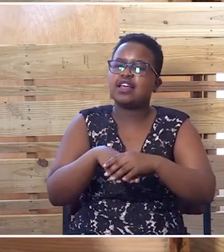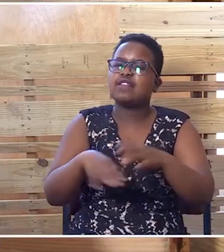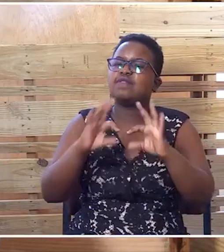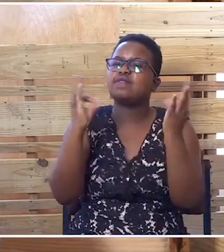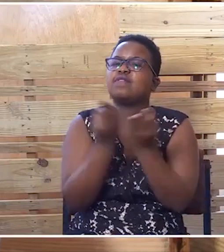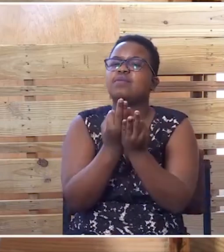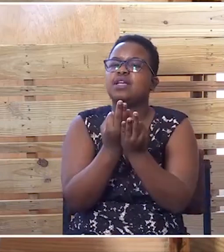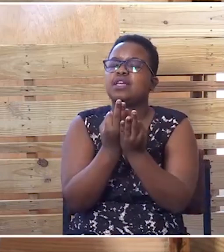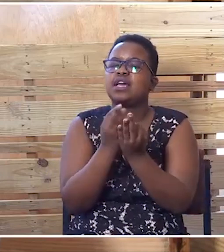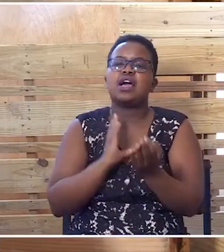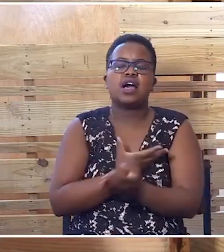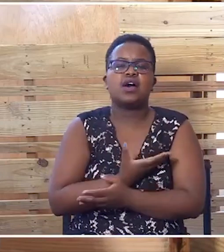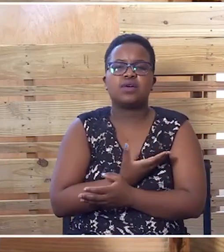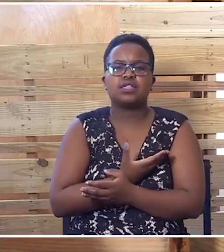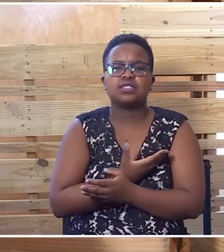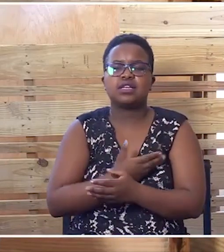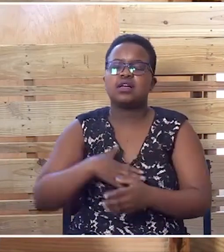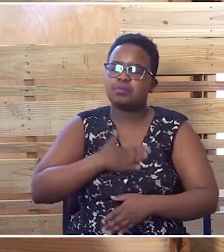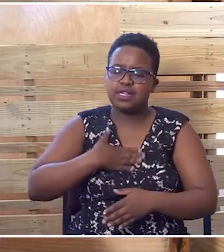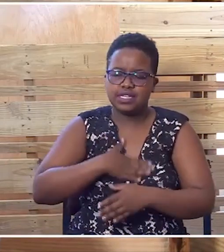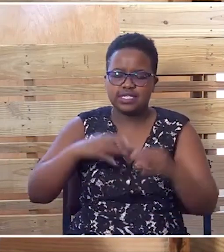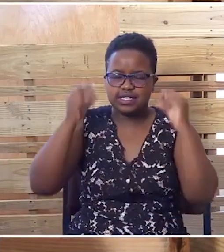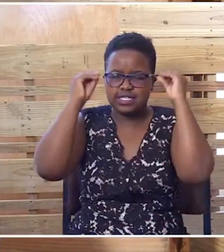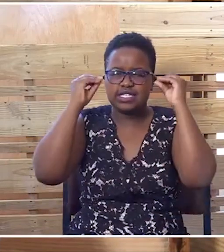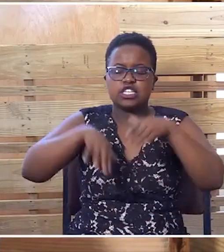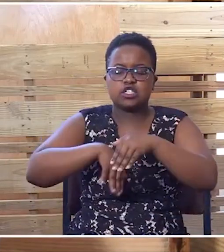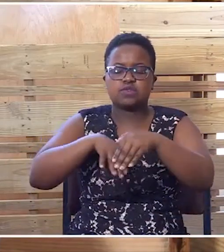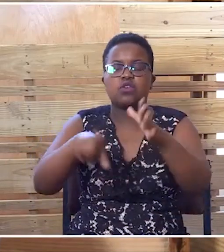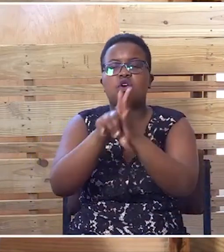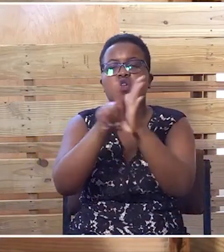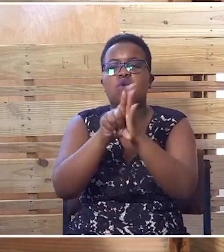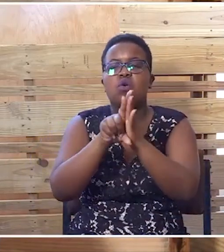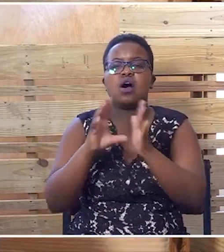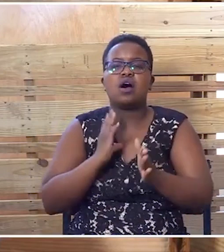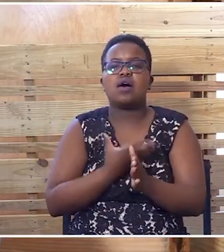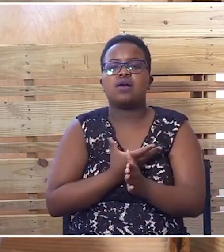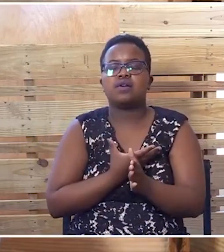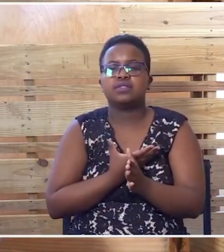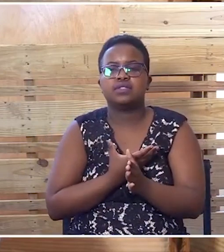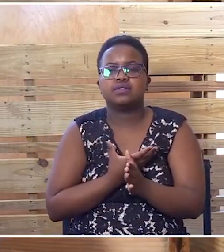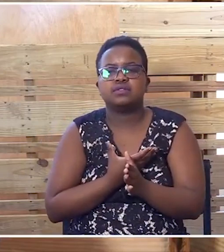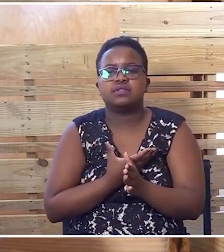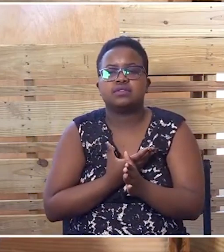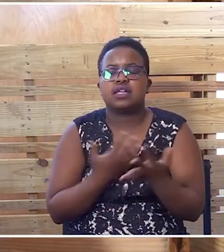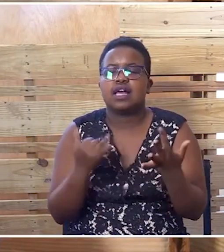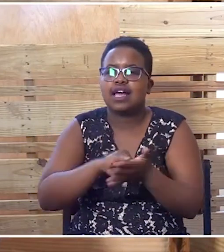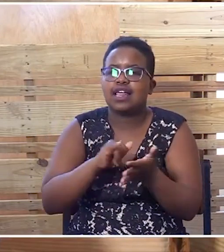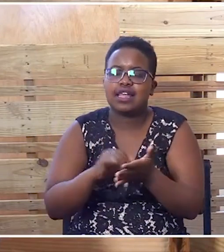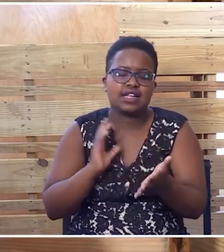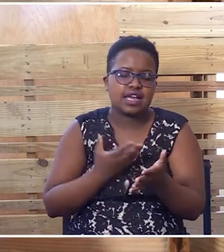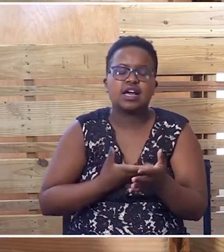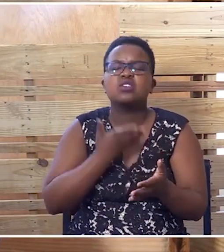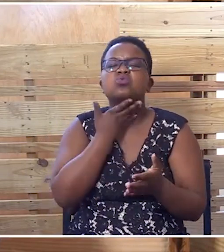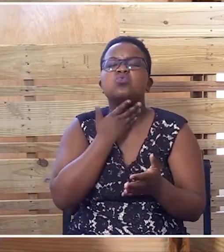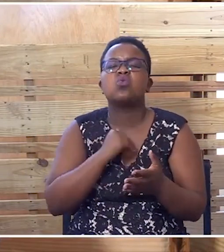And as children, may you teach us to follow your laws so that, Lord, oh God, that at the end of the day, that we become that which you desire